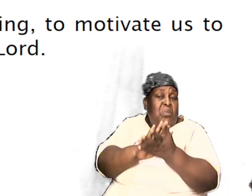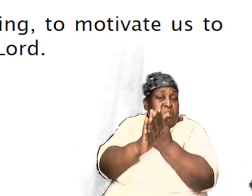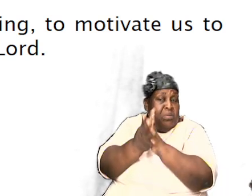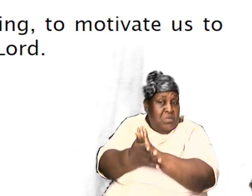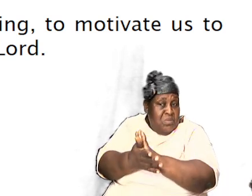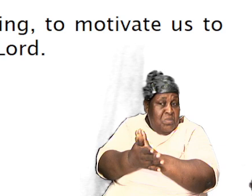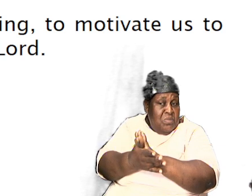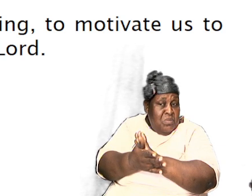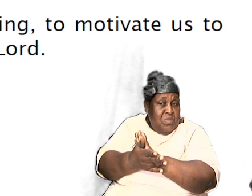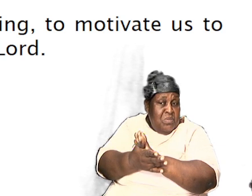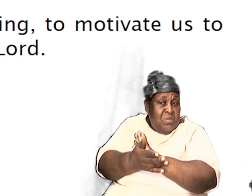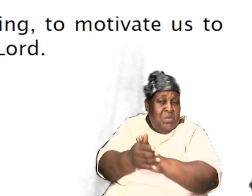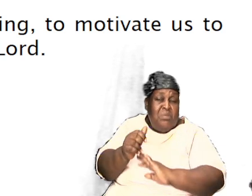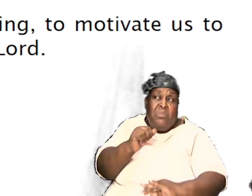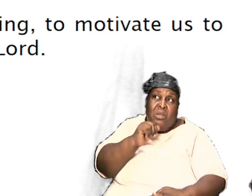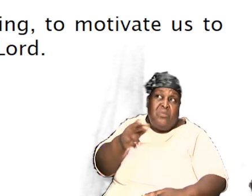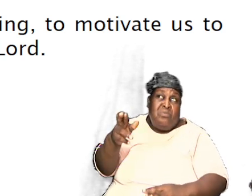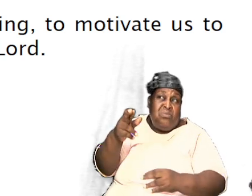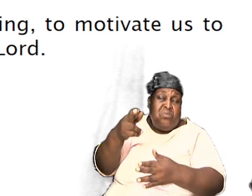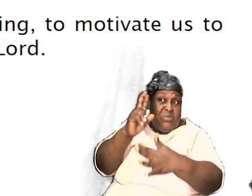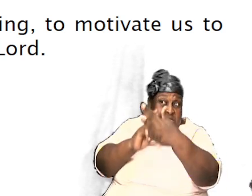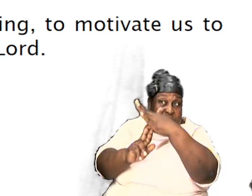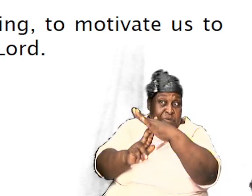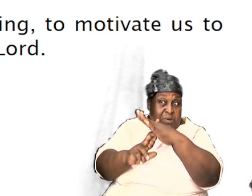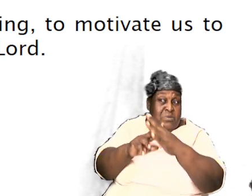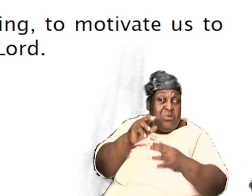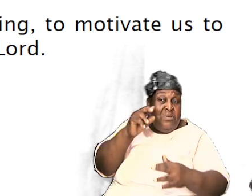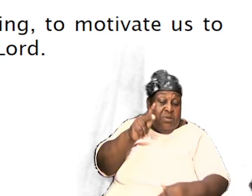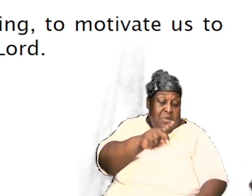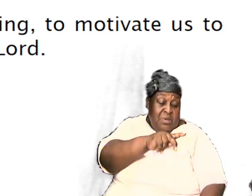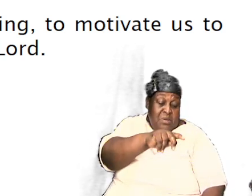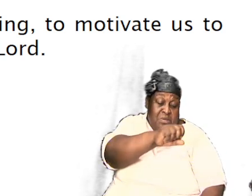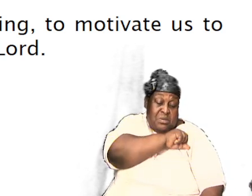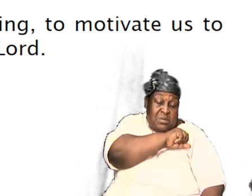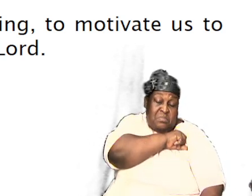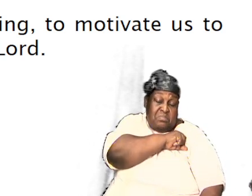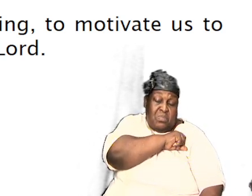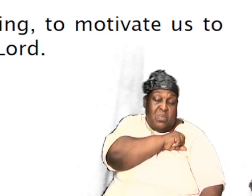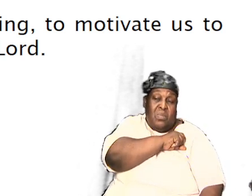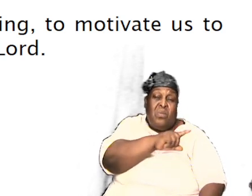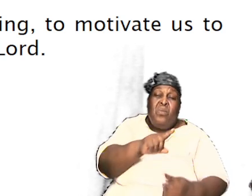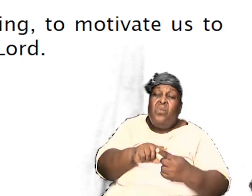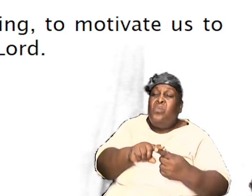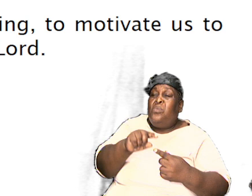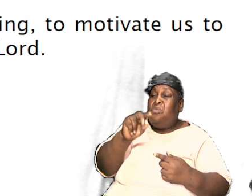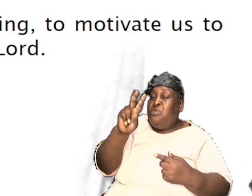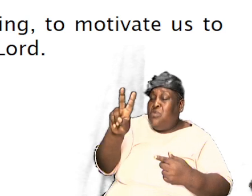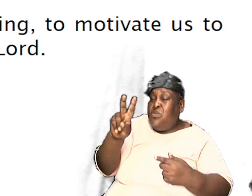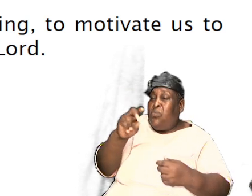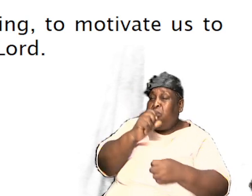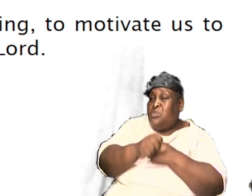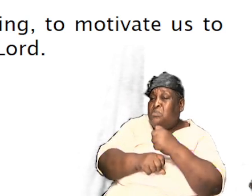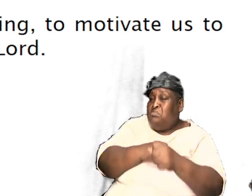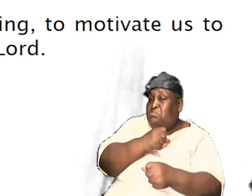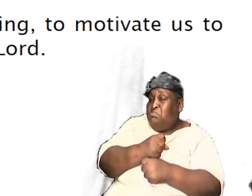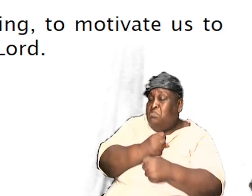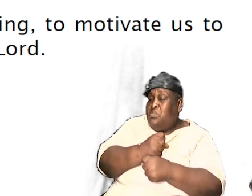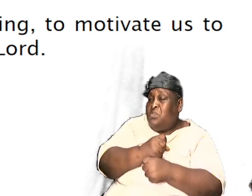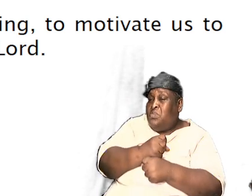But after a time, the Bible said, after a few years, he recognized that